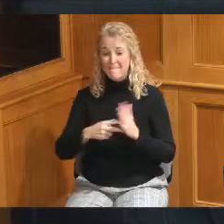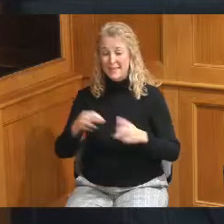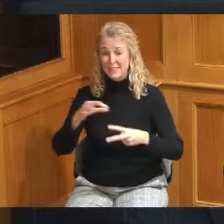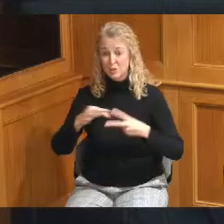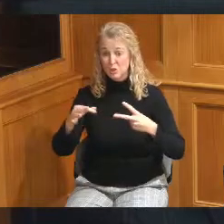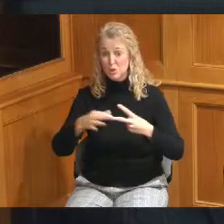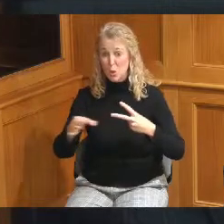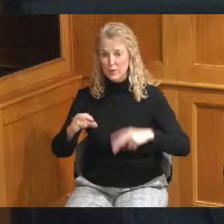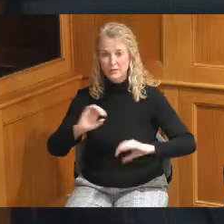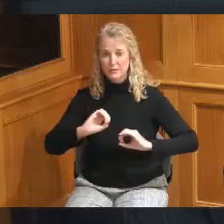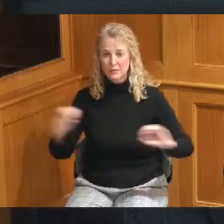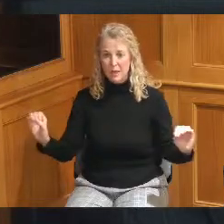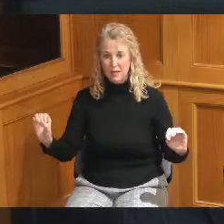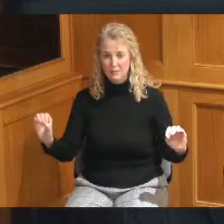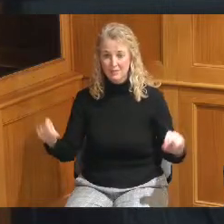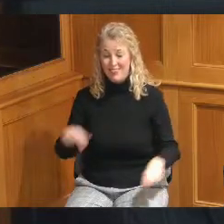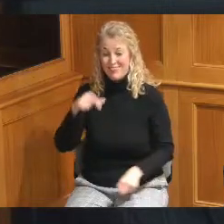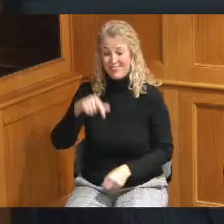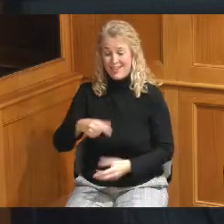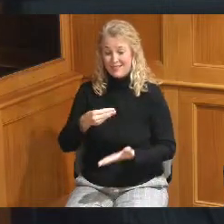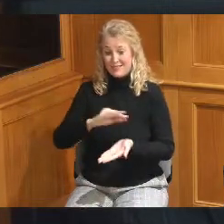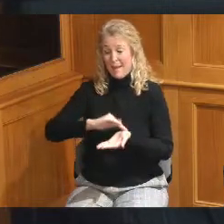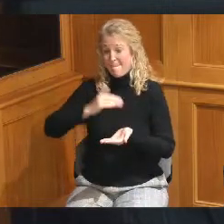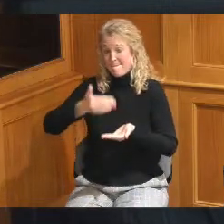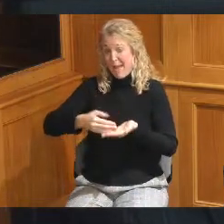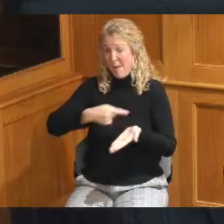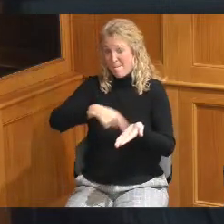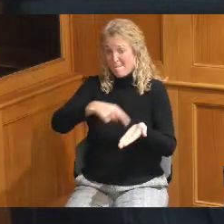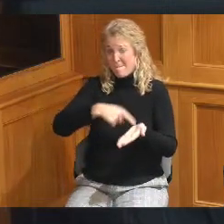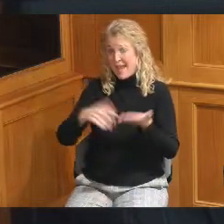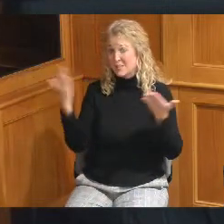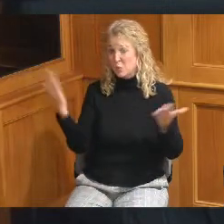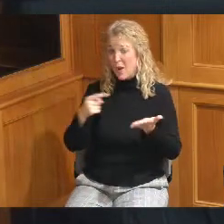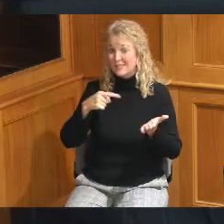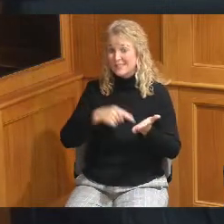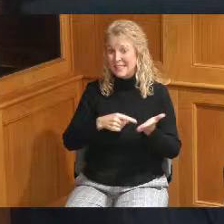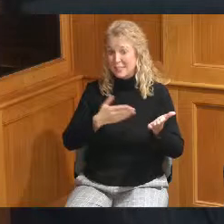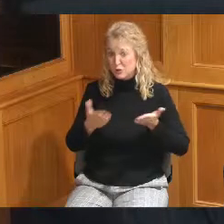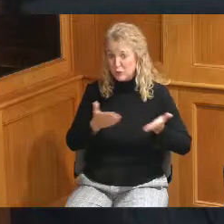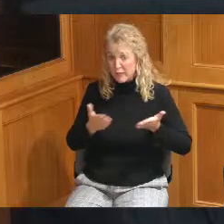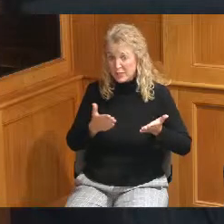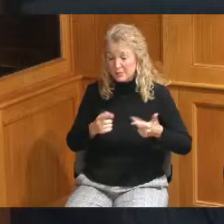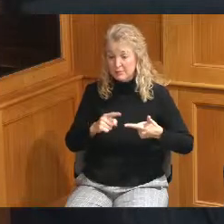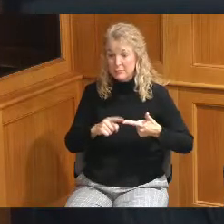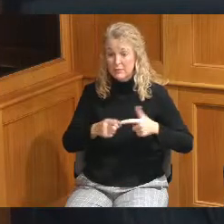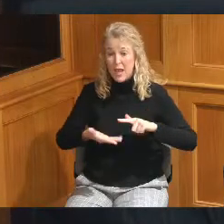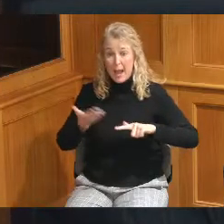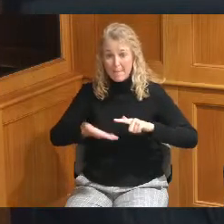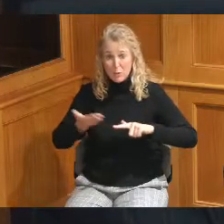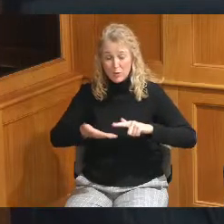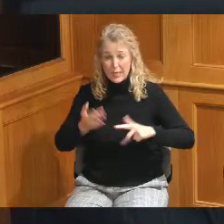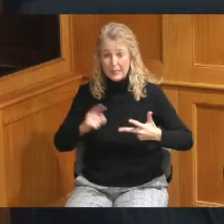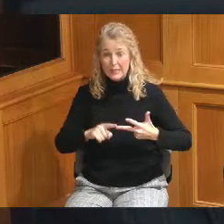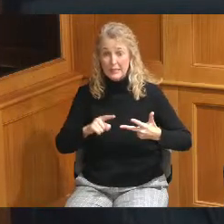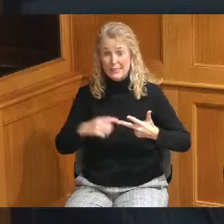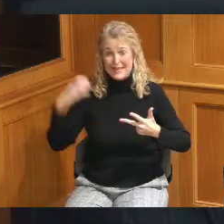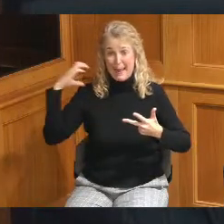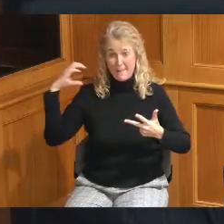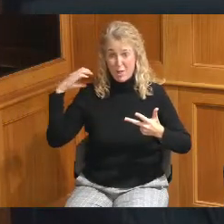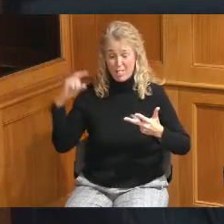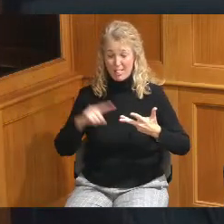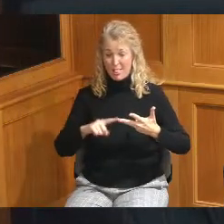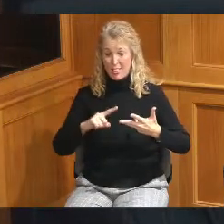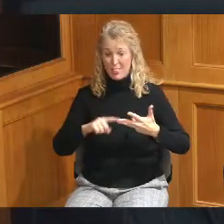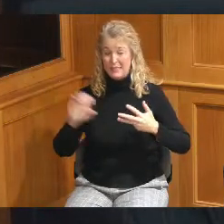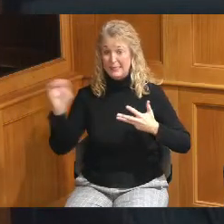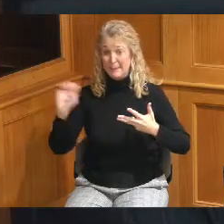what this fund pays for. It pays for the debt service, it pays for operating, it pays for capital, it pays